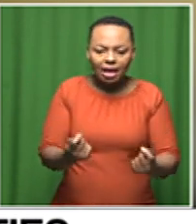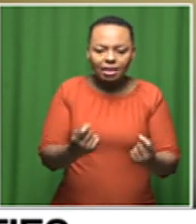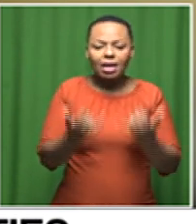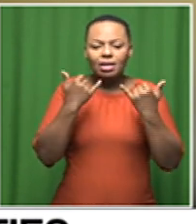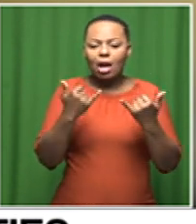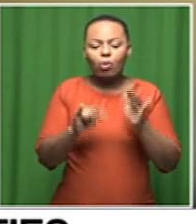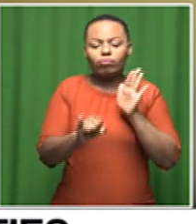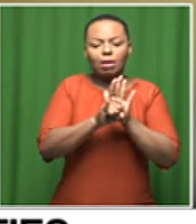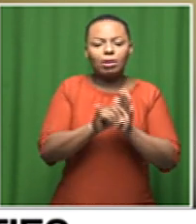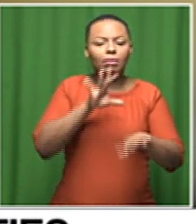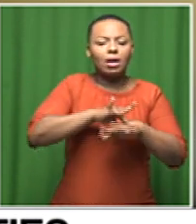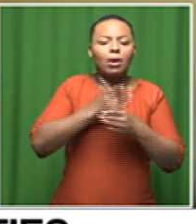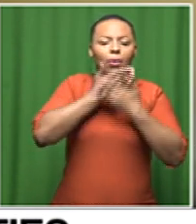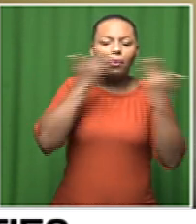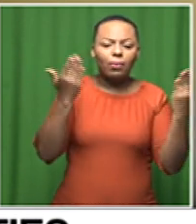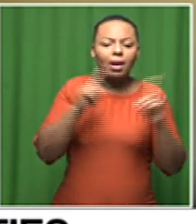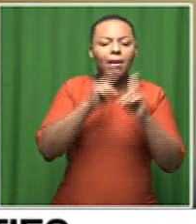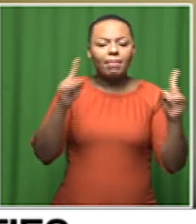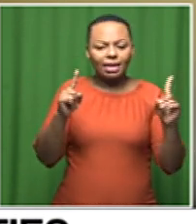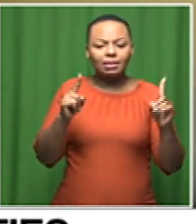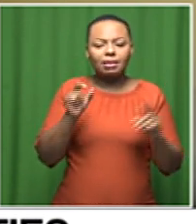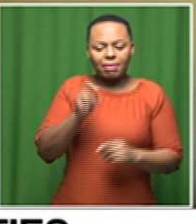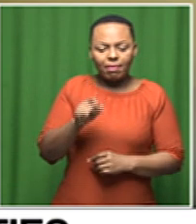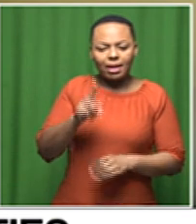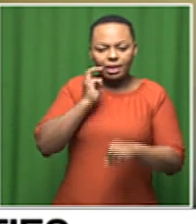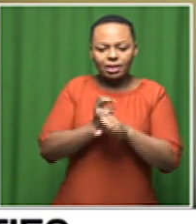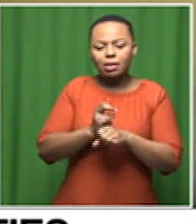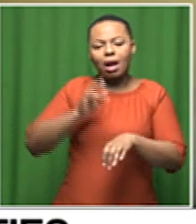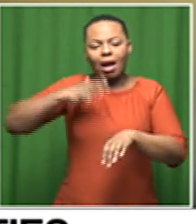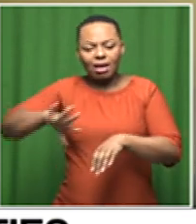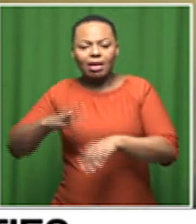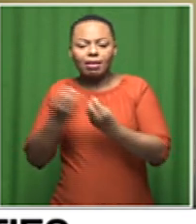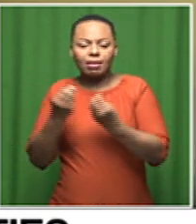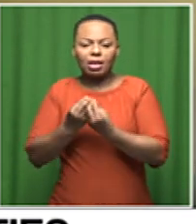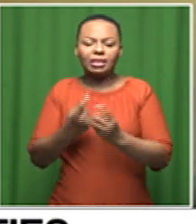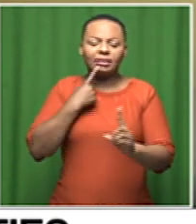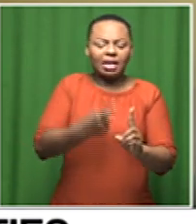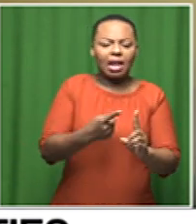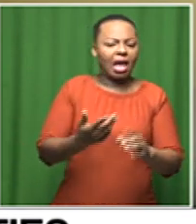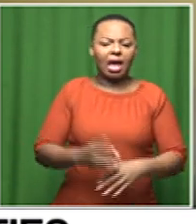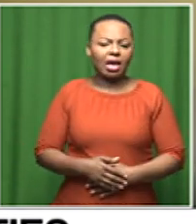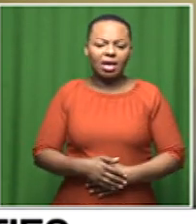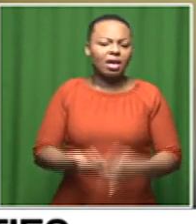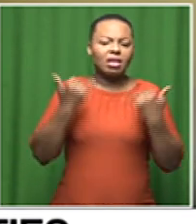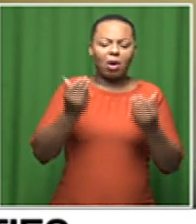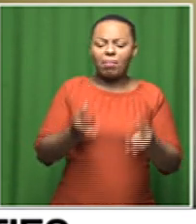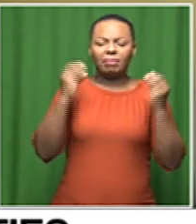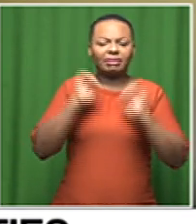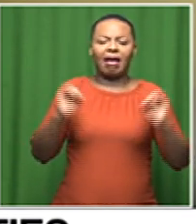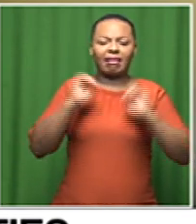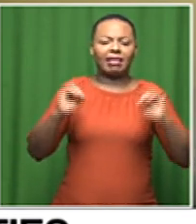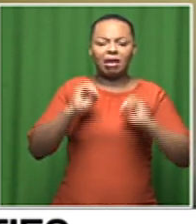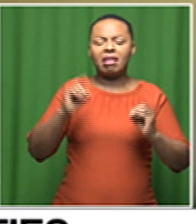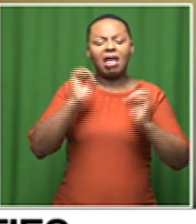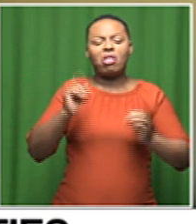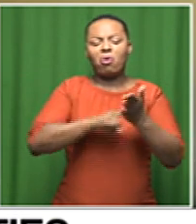a diagnosis, but you still have your symptoms, therefore we need to look elsewhere. But you cannot tell a patient who is ill or who has symptoms, there's nothing wrong